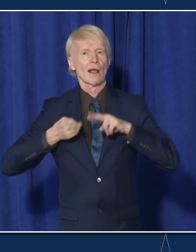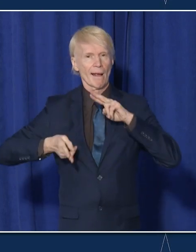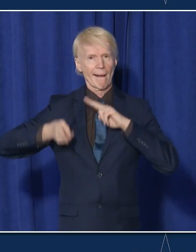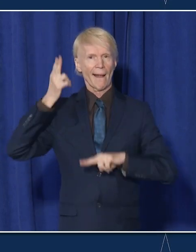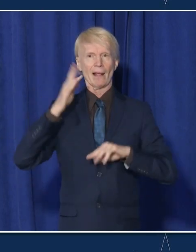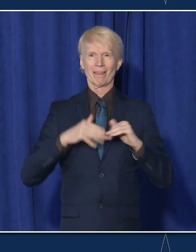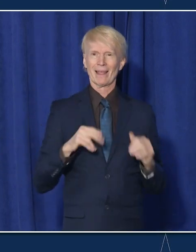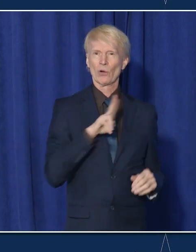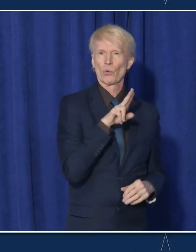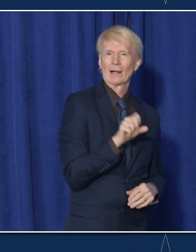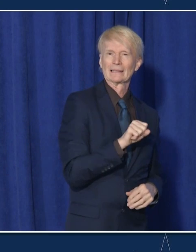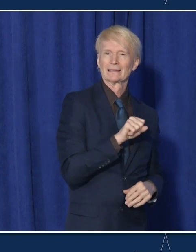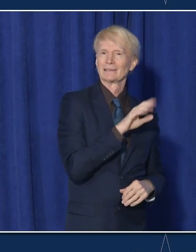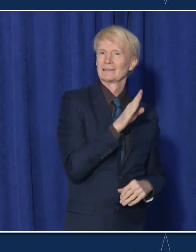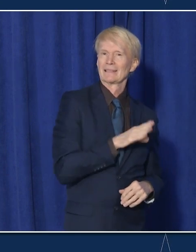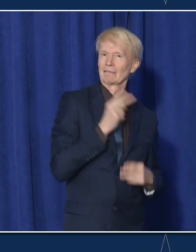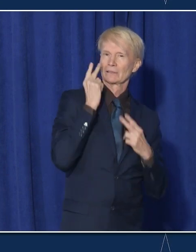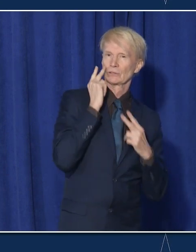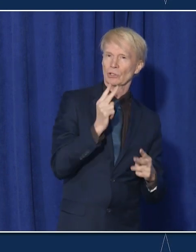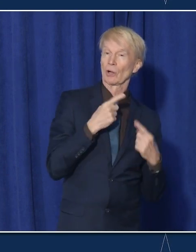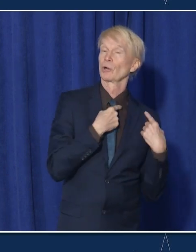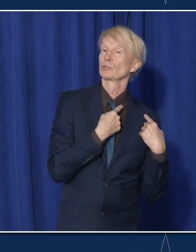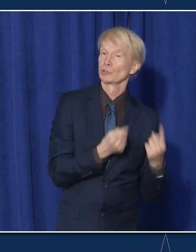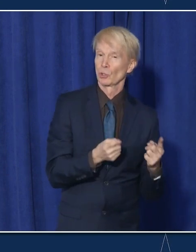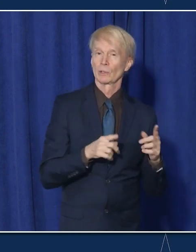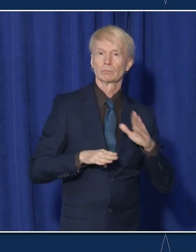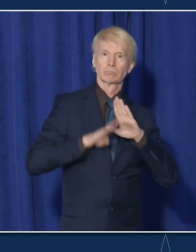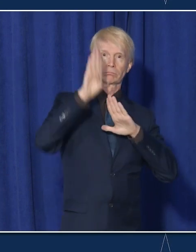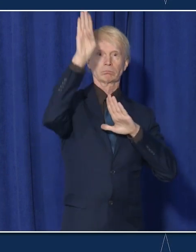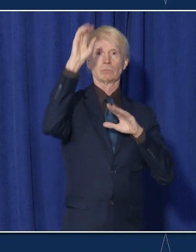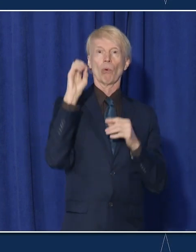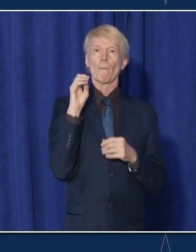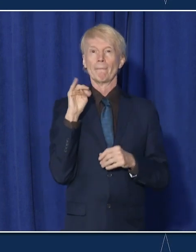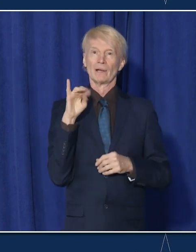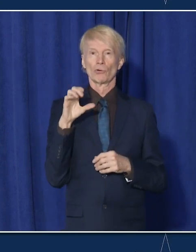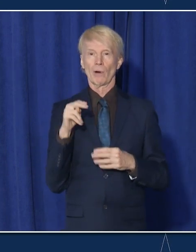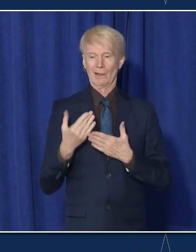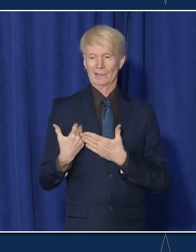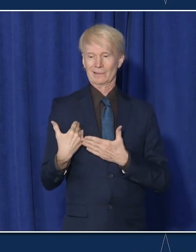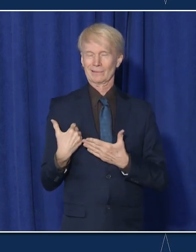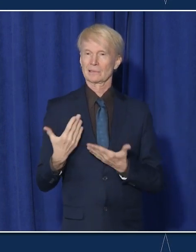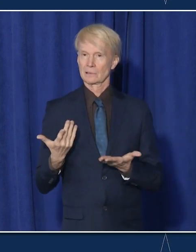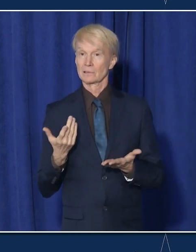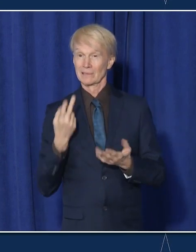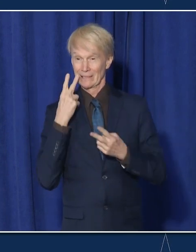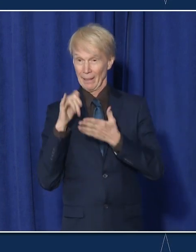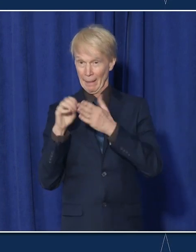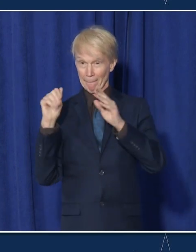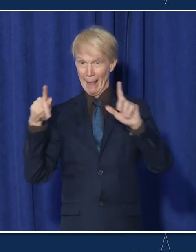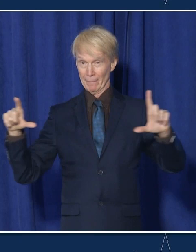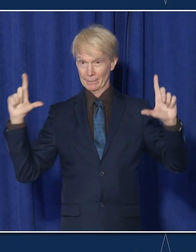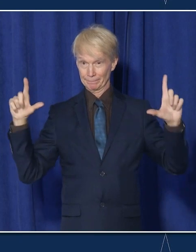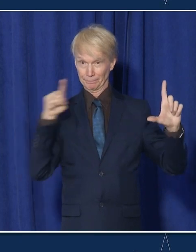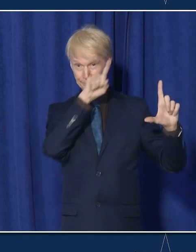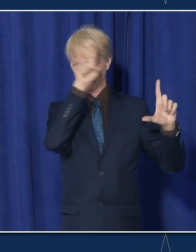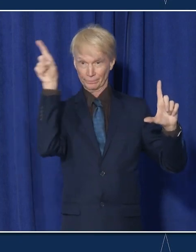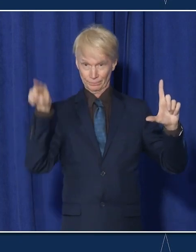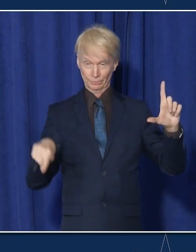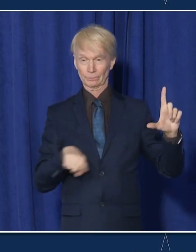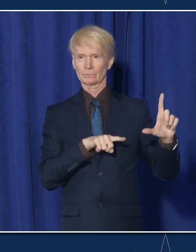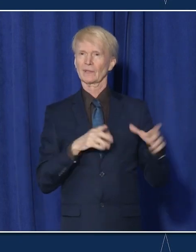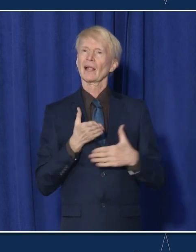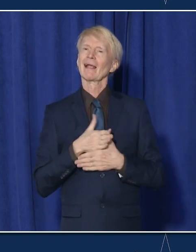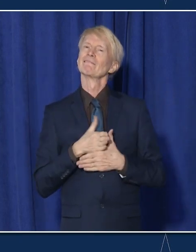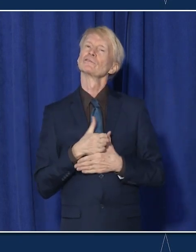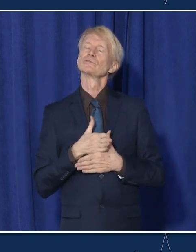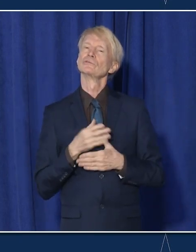than we saw here even during the Omicron surge. And I want to talk about that. On this map here, this is showing the